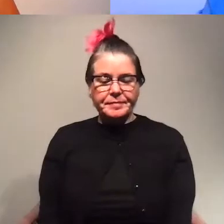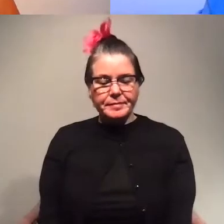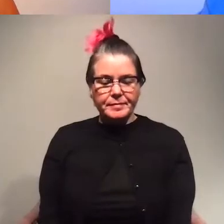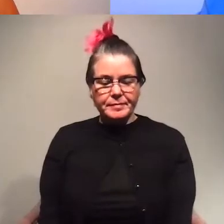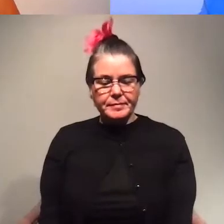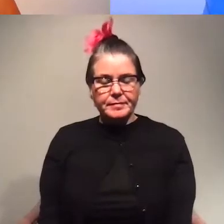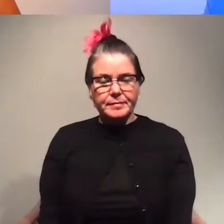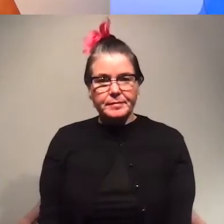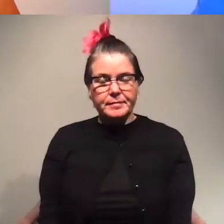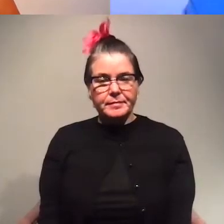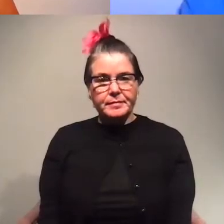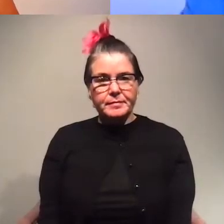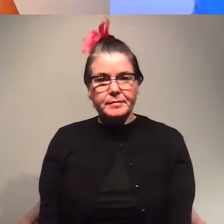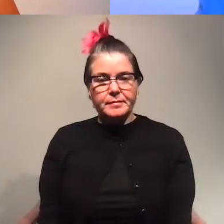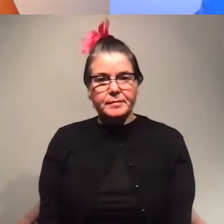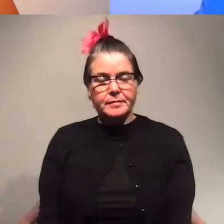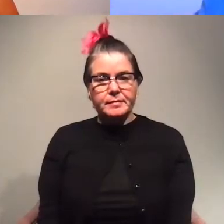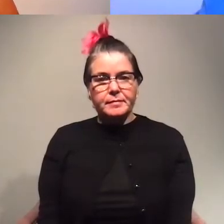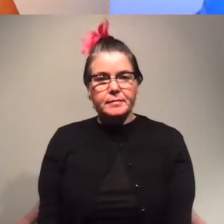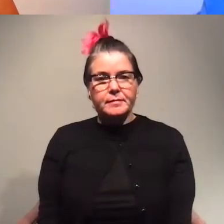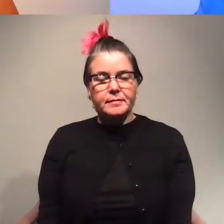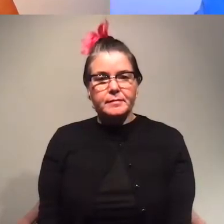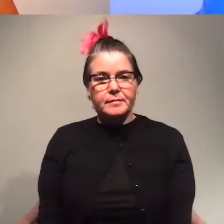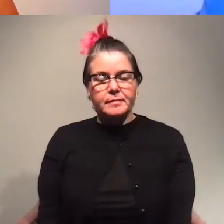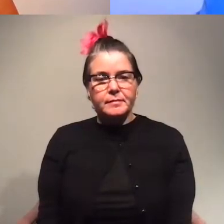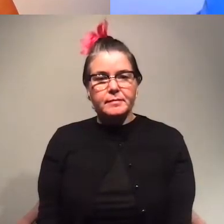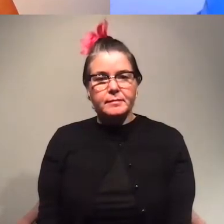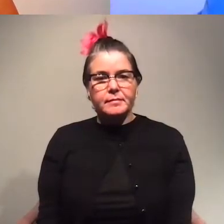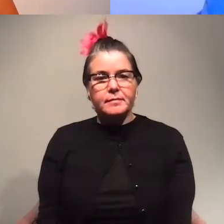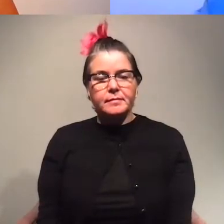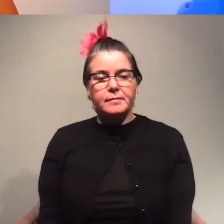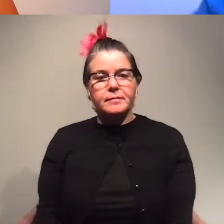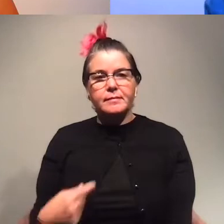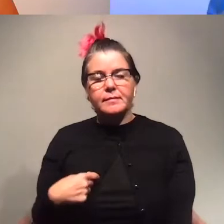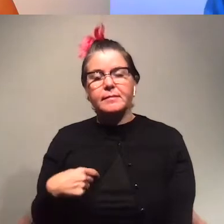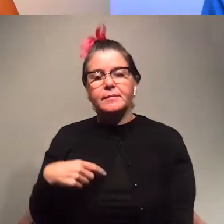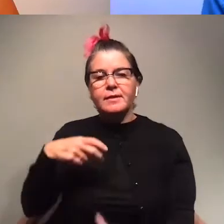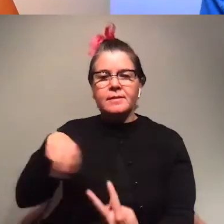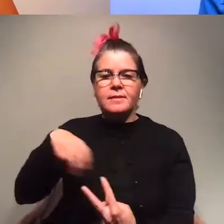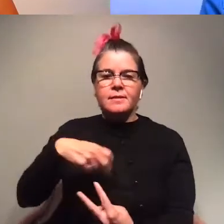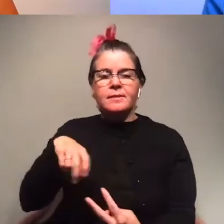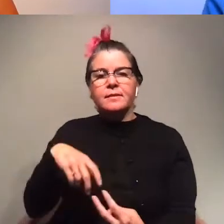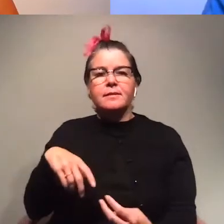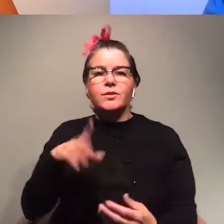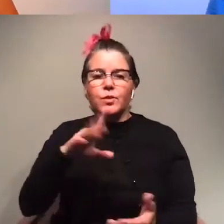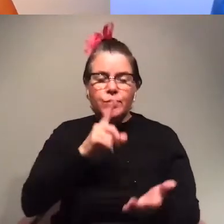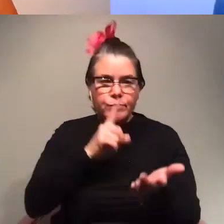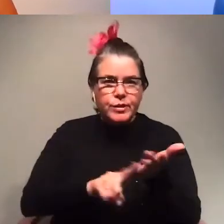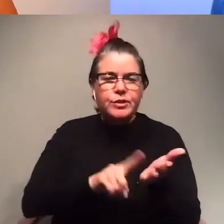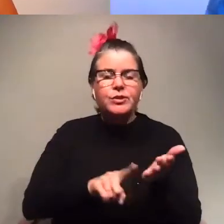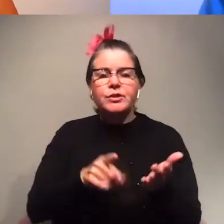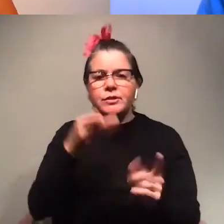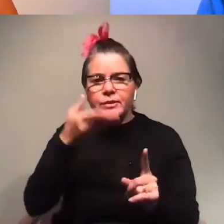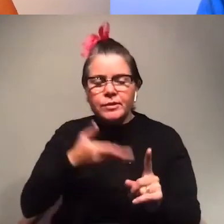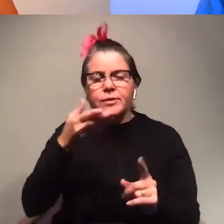yeah, it um, takes time. yeah, and so I'm kind of just flip-flopping back and forth between like your research and you. This question is